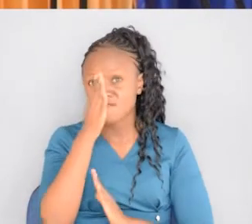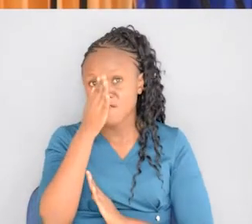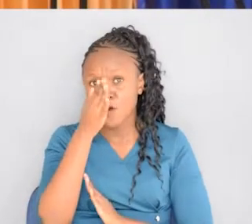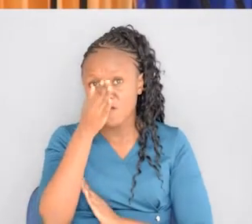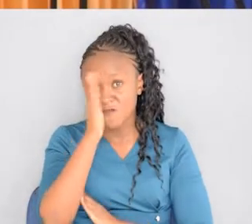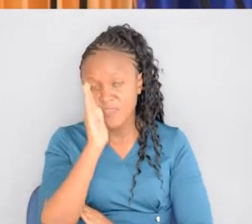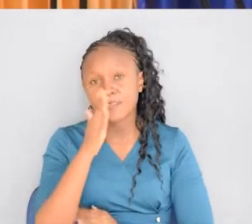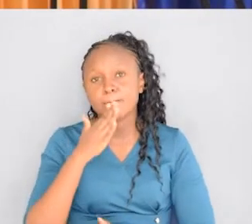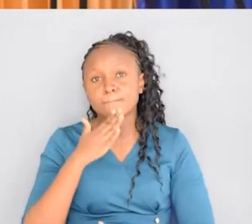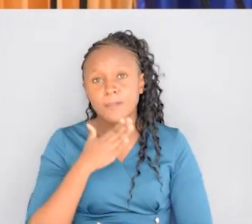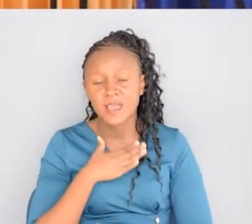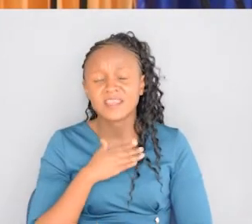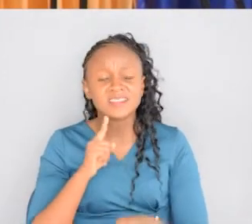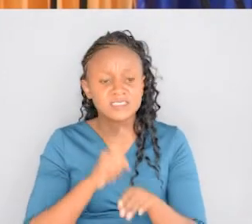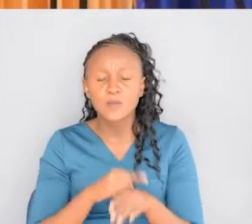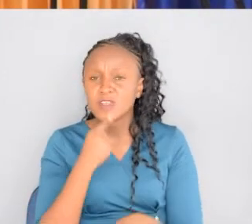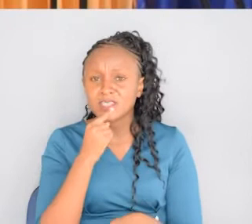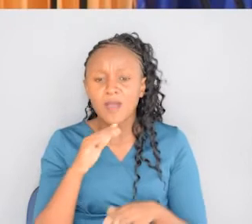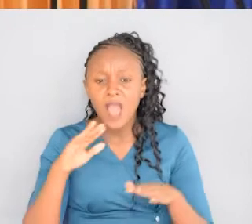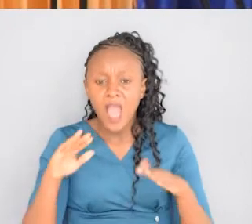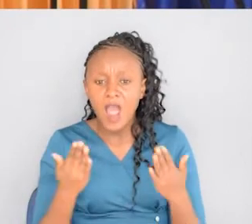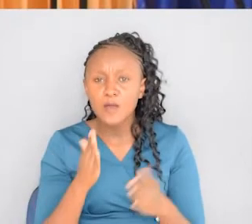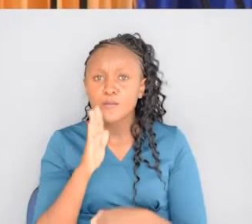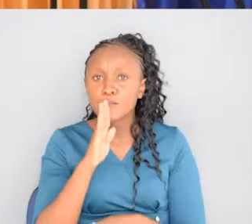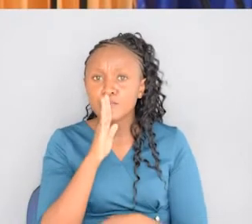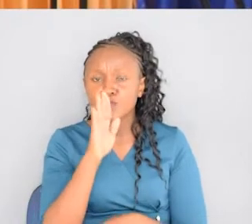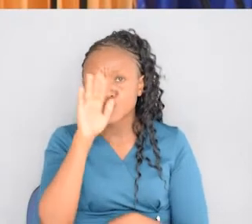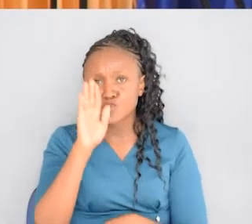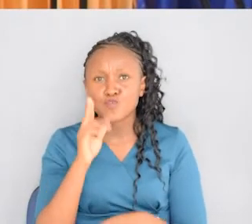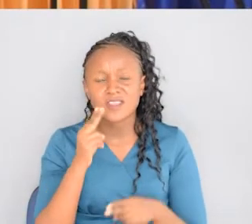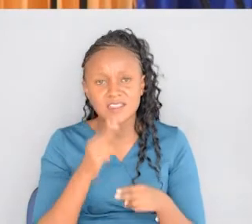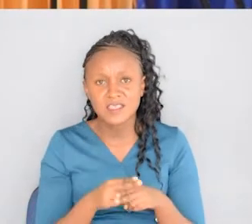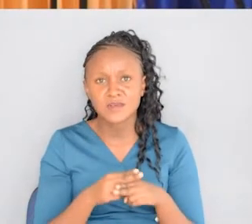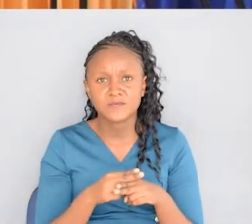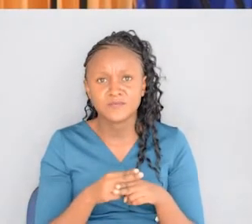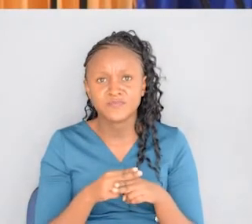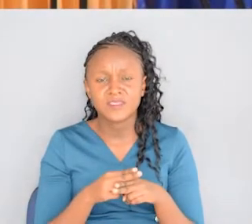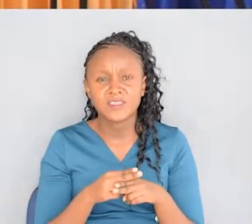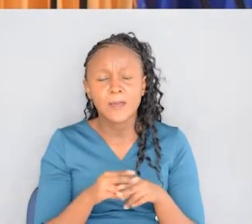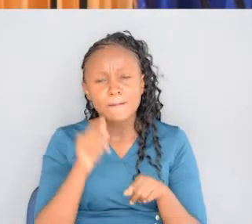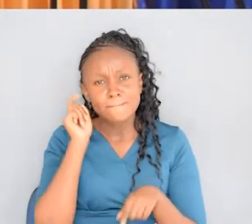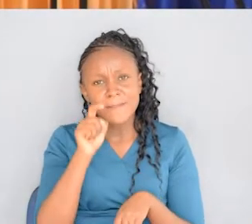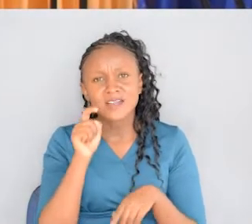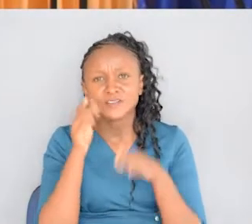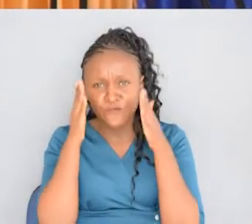name, I'm not saying it mechanically and not focusing on him in that